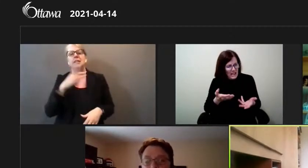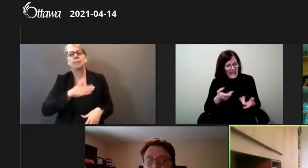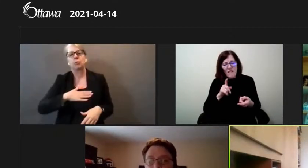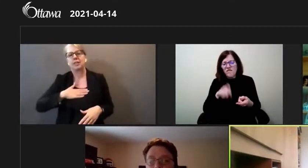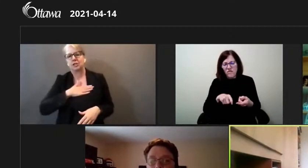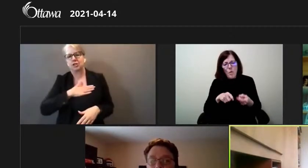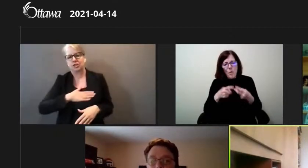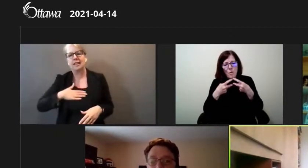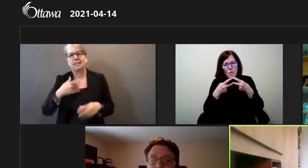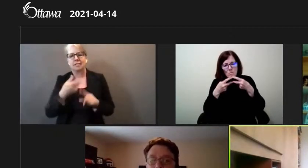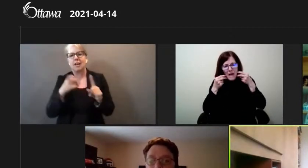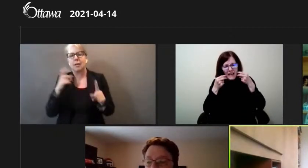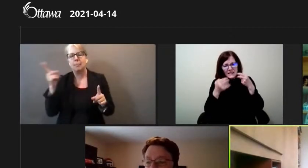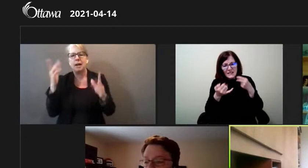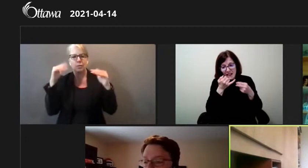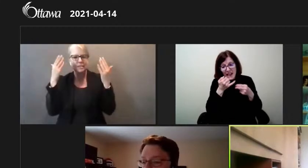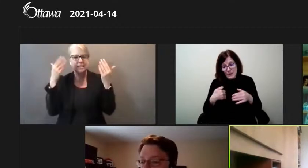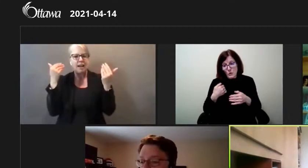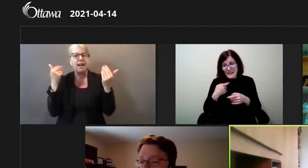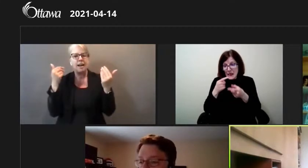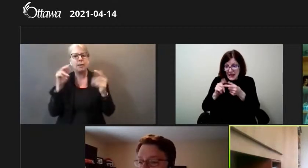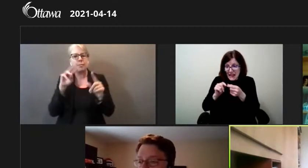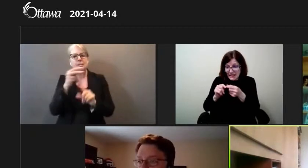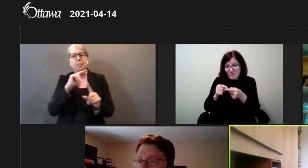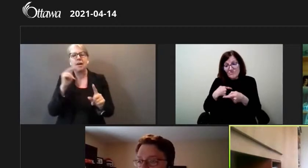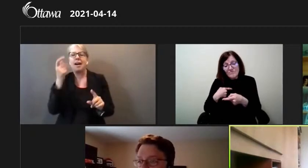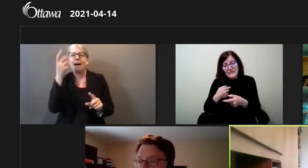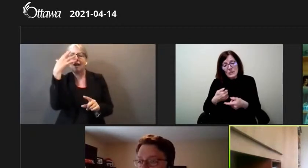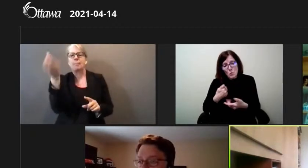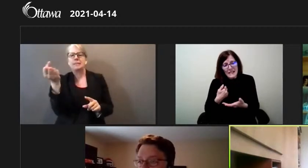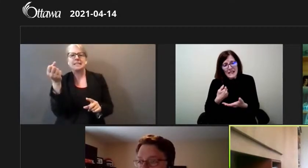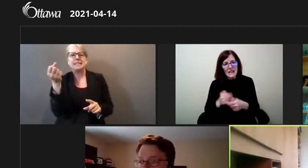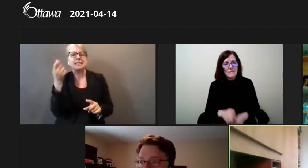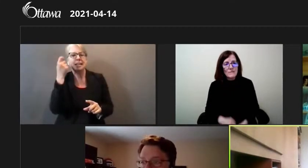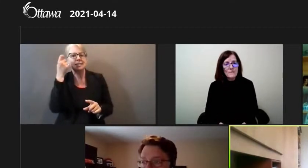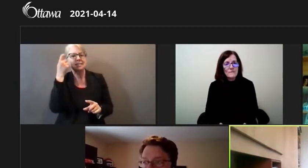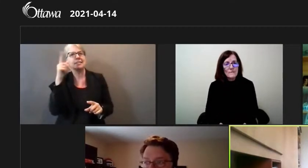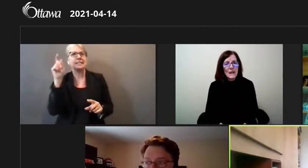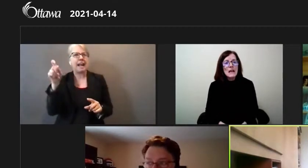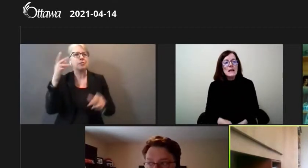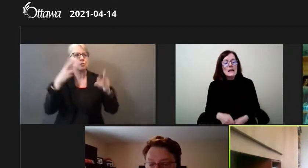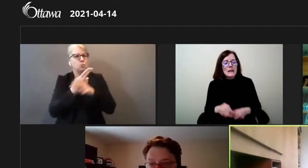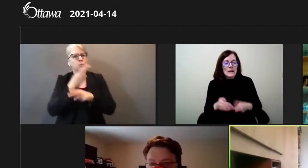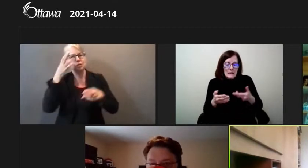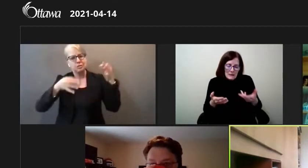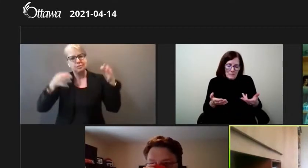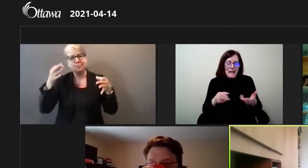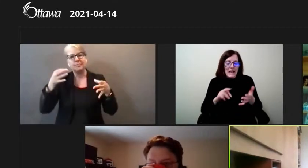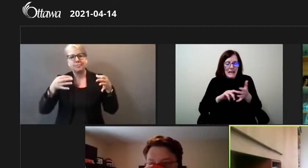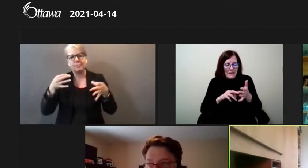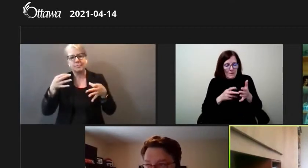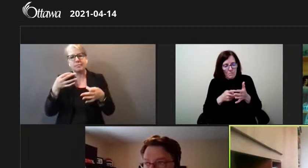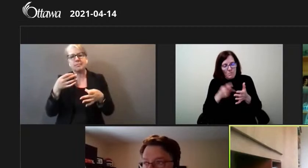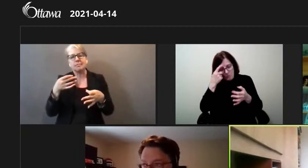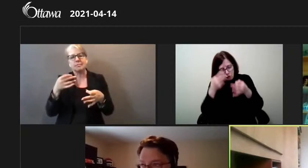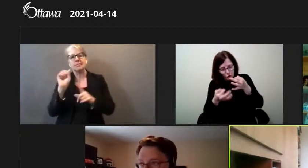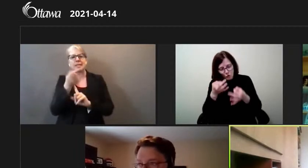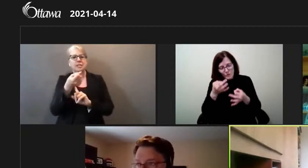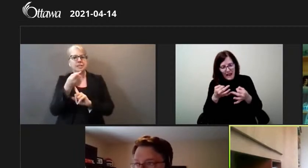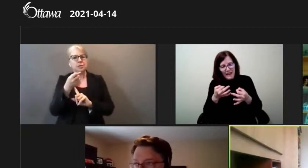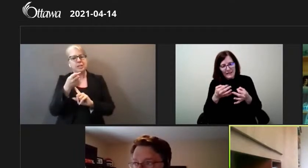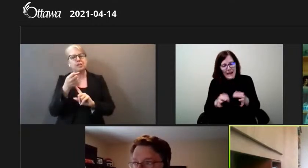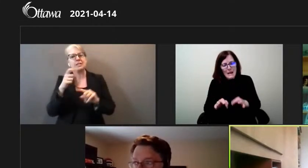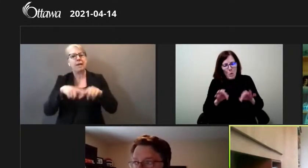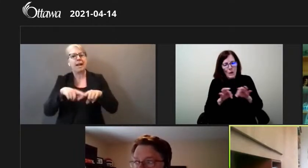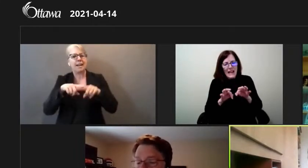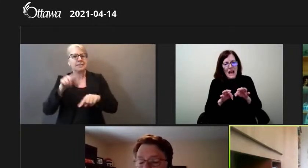outdoor perspective. I know common sense sometimes has to prevail and people have to judge every situation and every situation